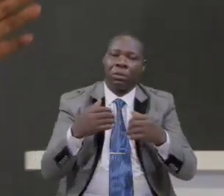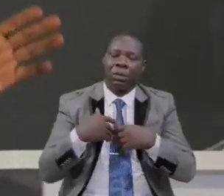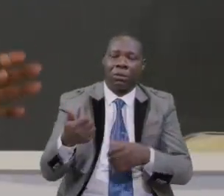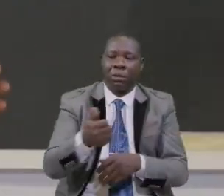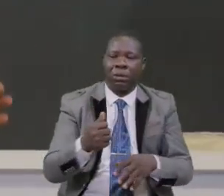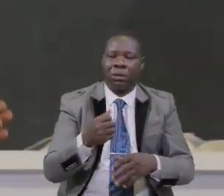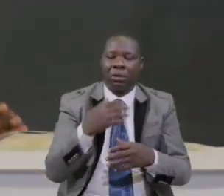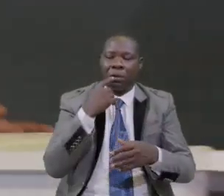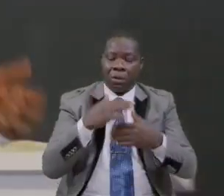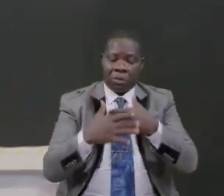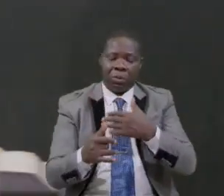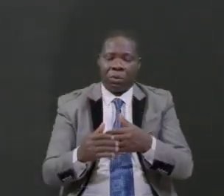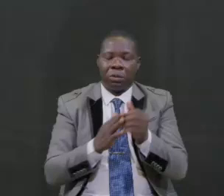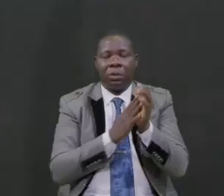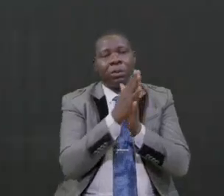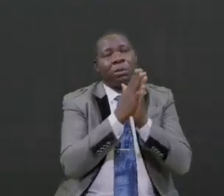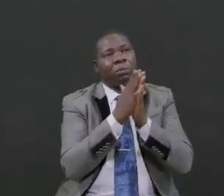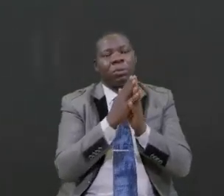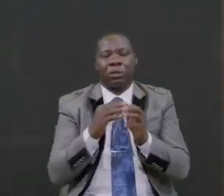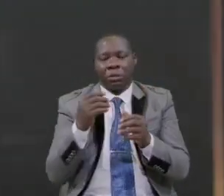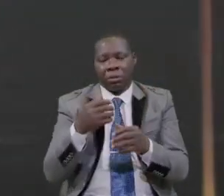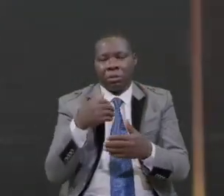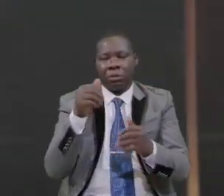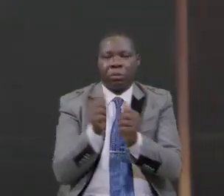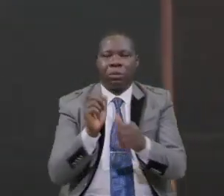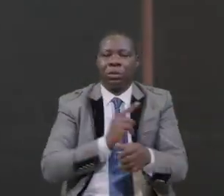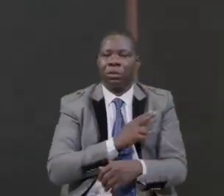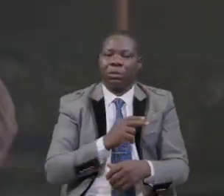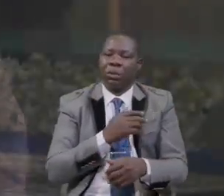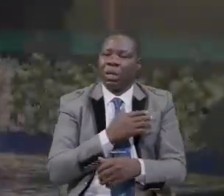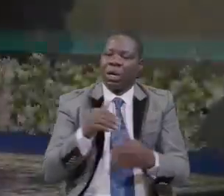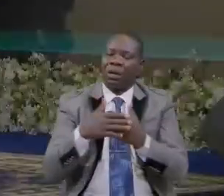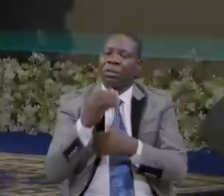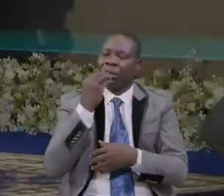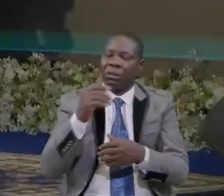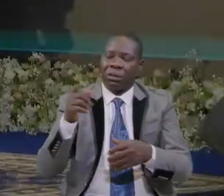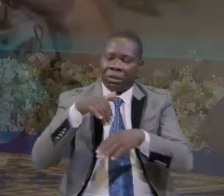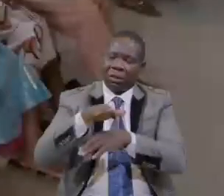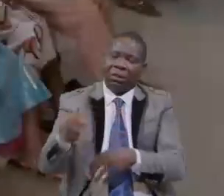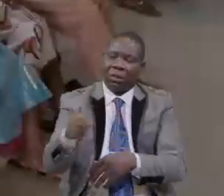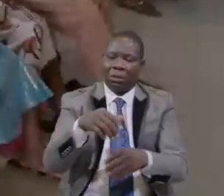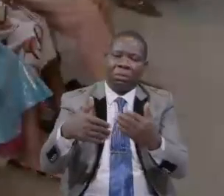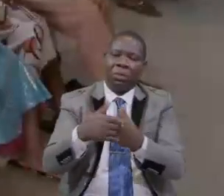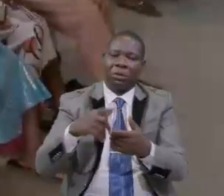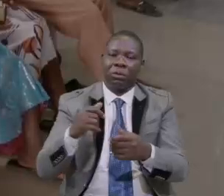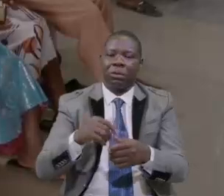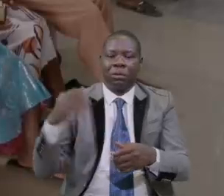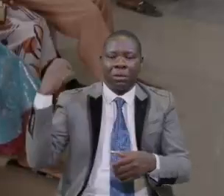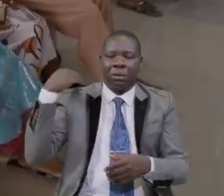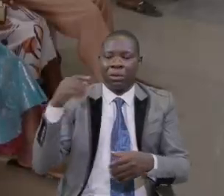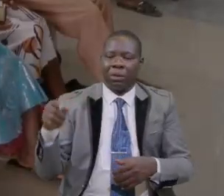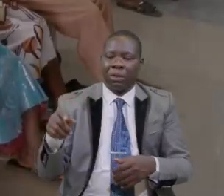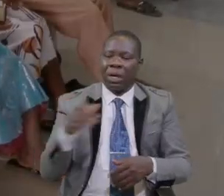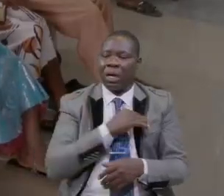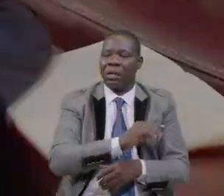us. After they have eaten, he sent them back to their master. They never came again. Amen. They will